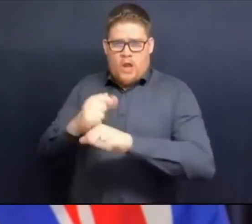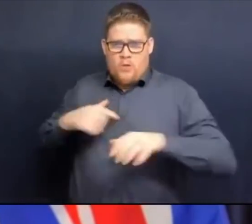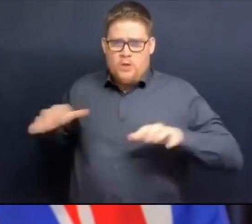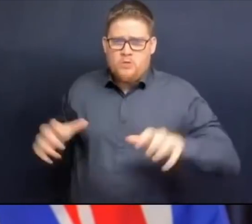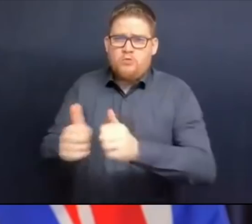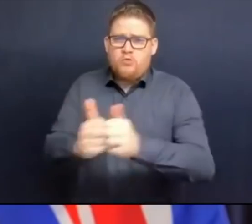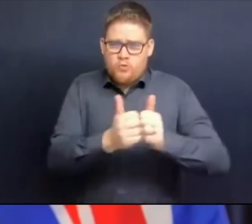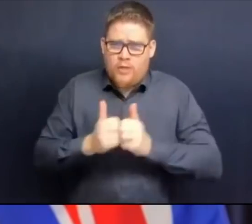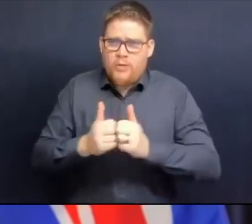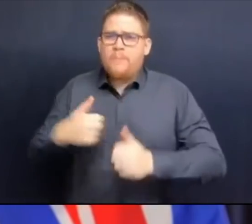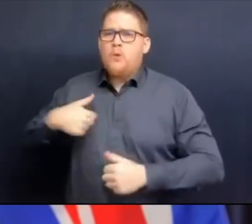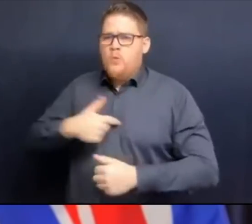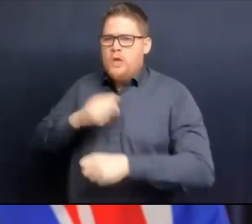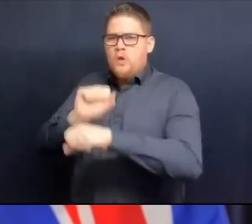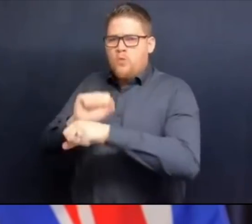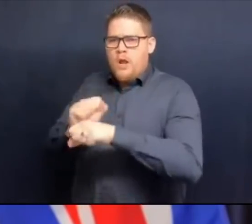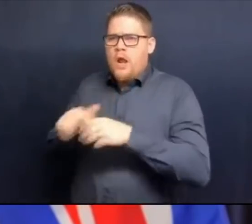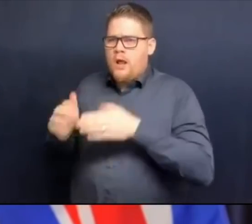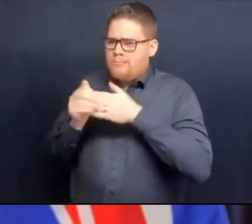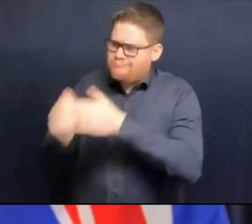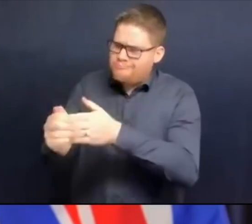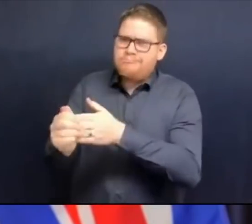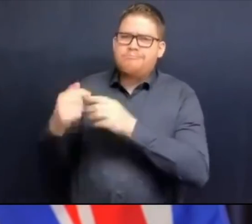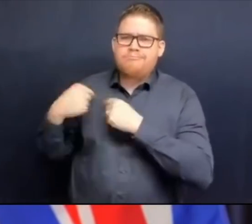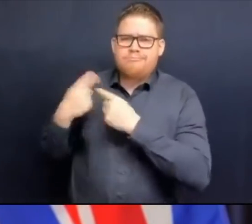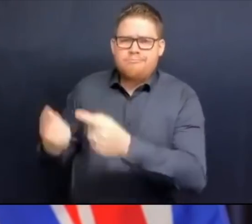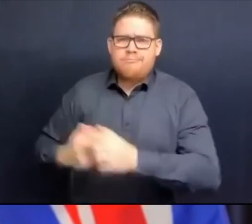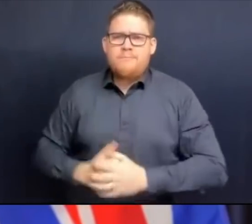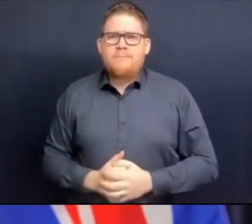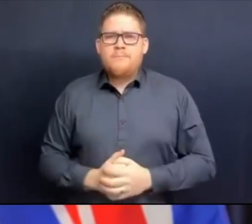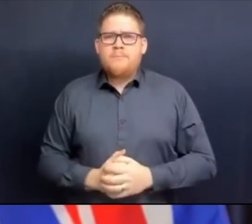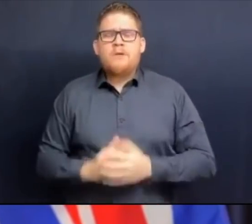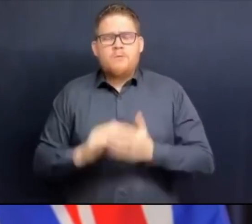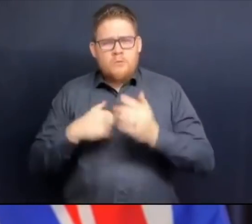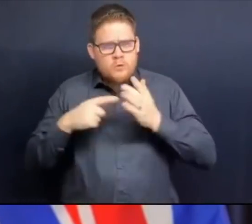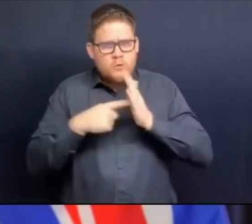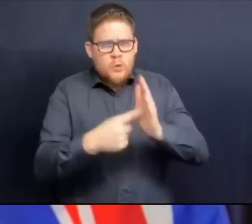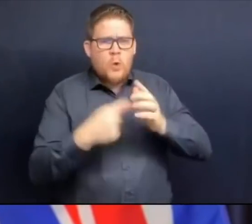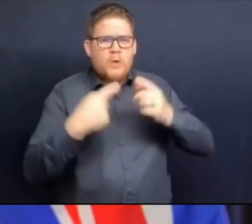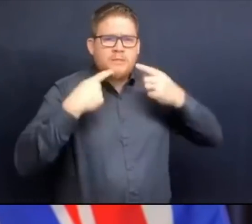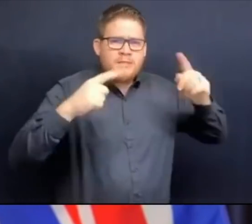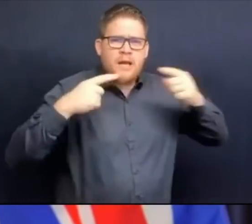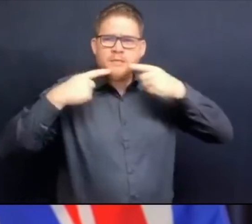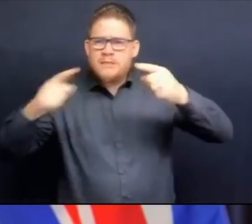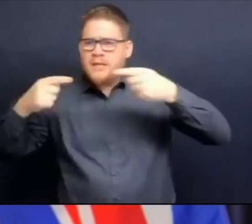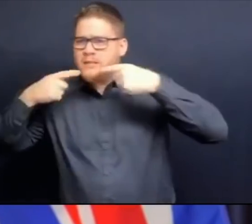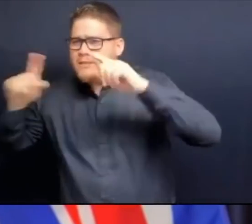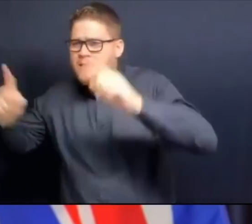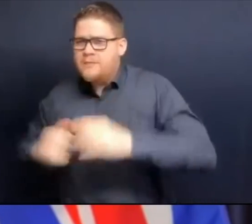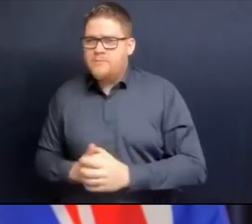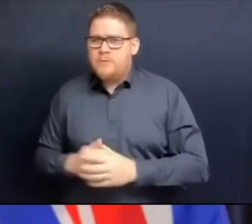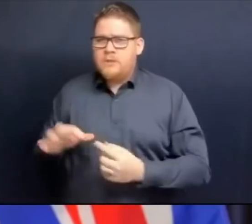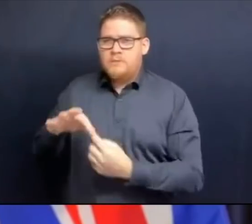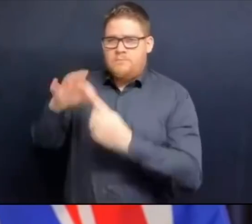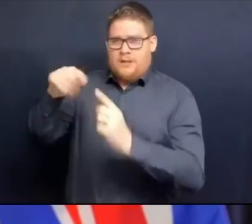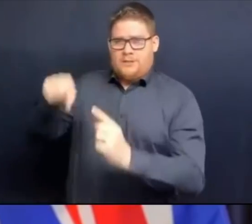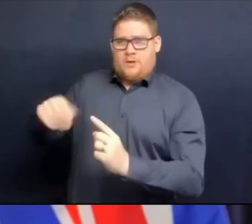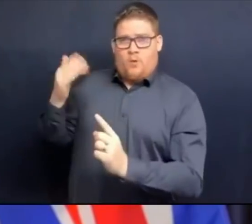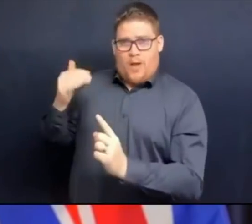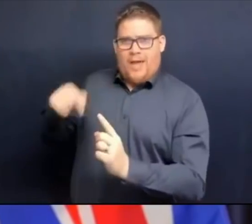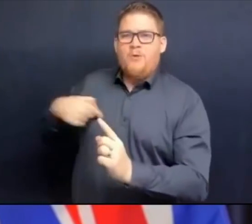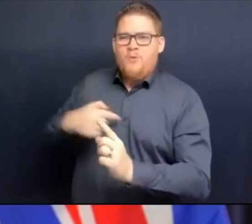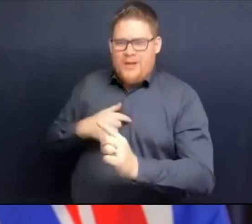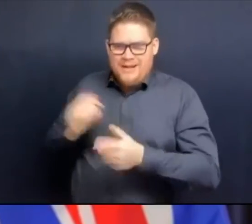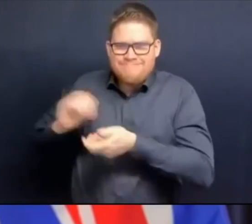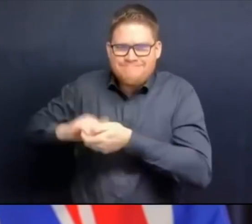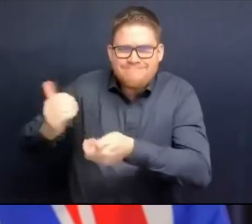are things that we've done together, and what makes it, when we do have successes, what makes those successes special is because we did